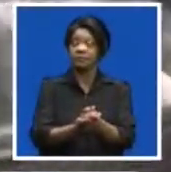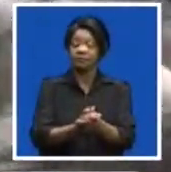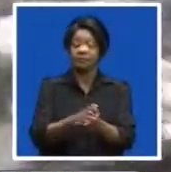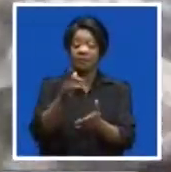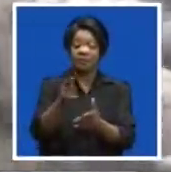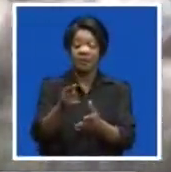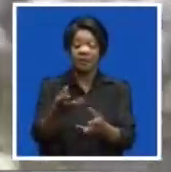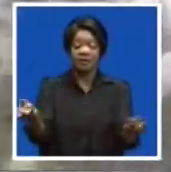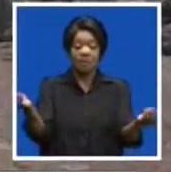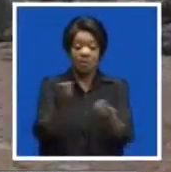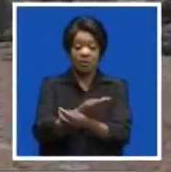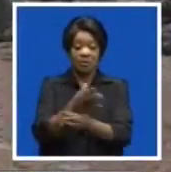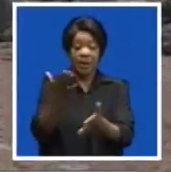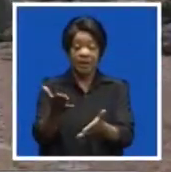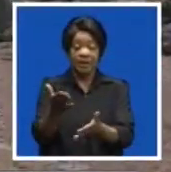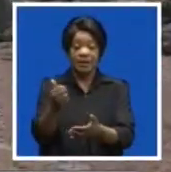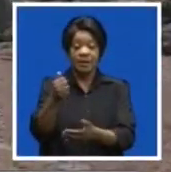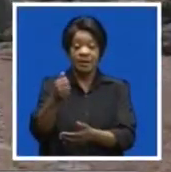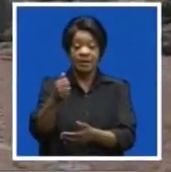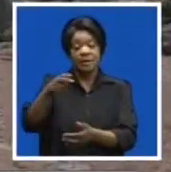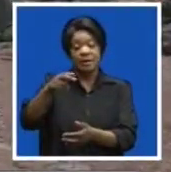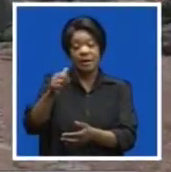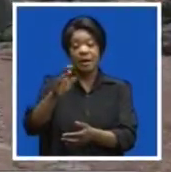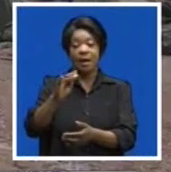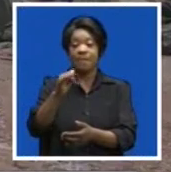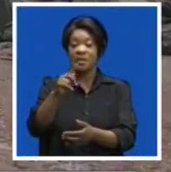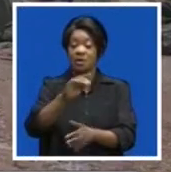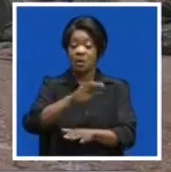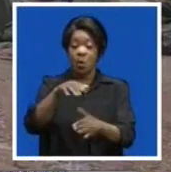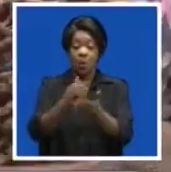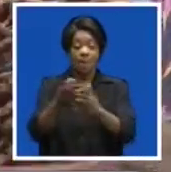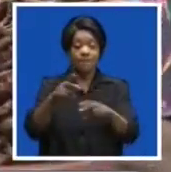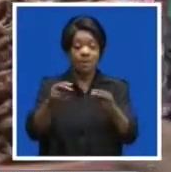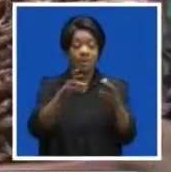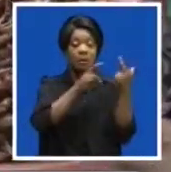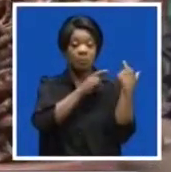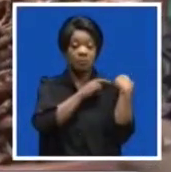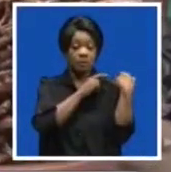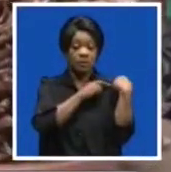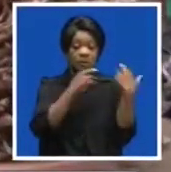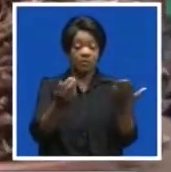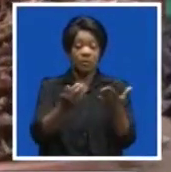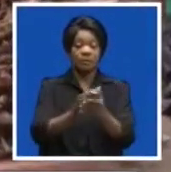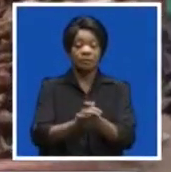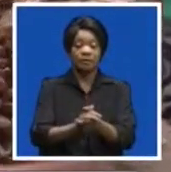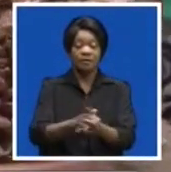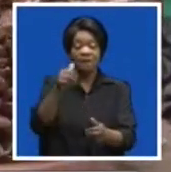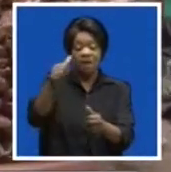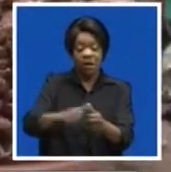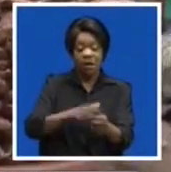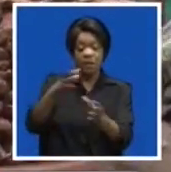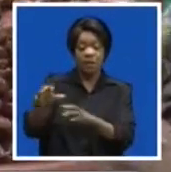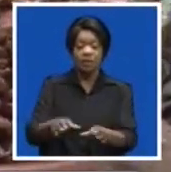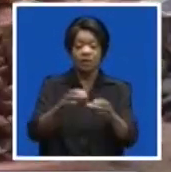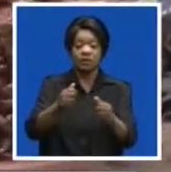a multiplying asset. We all have a role to play for posterity to judge us rightly for every action